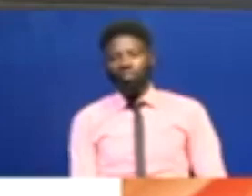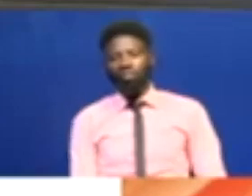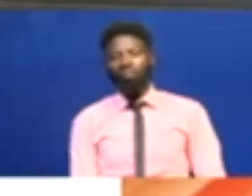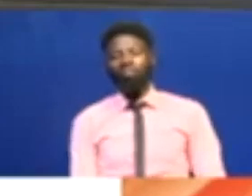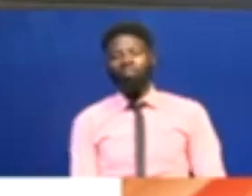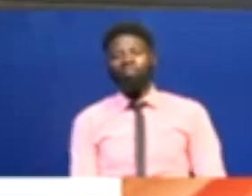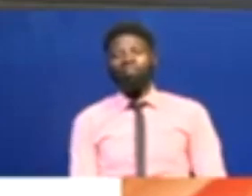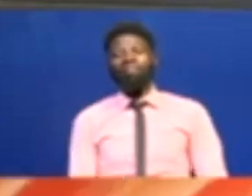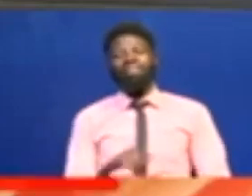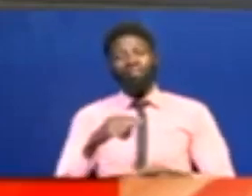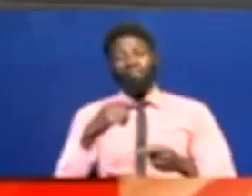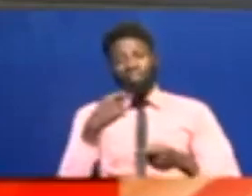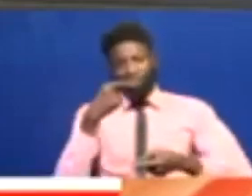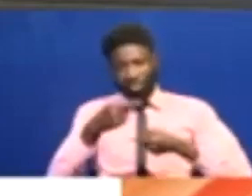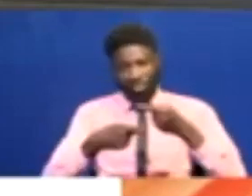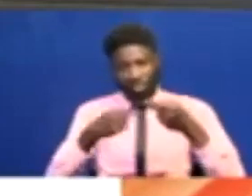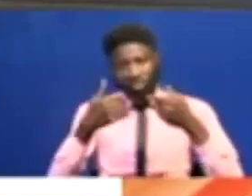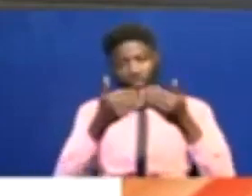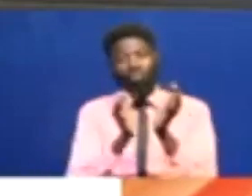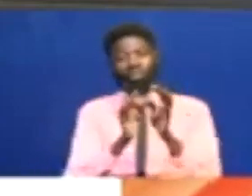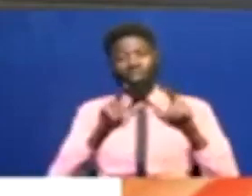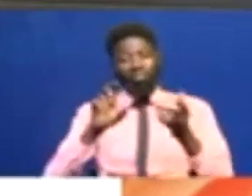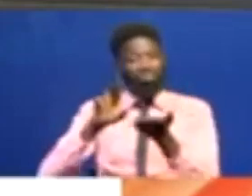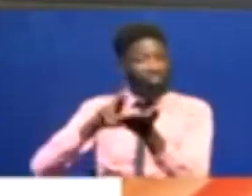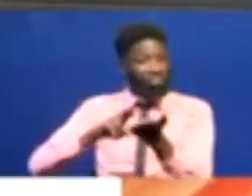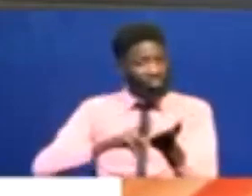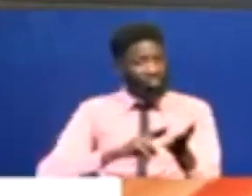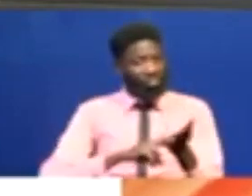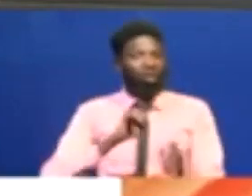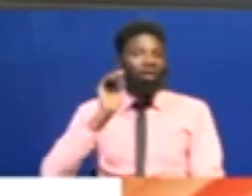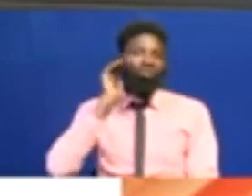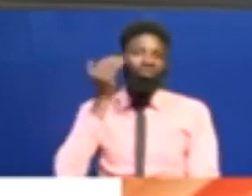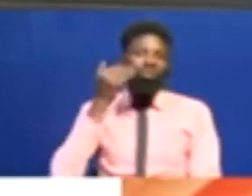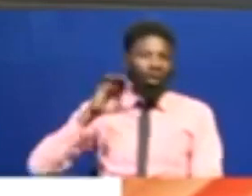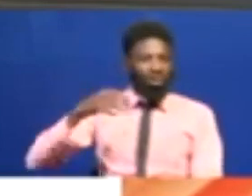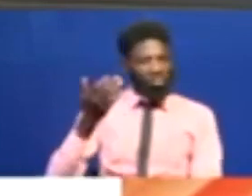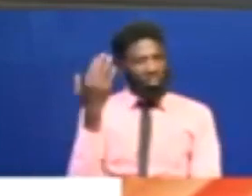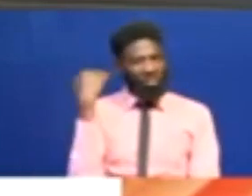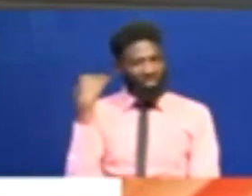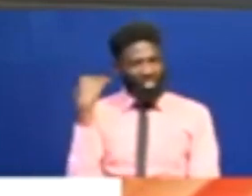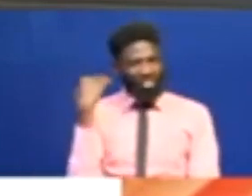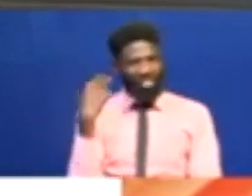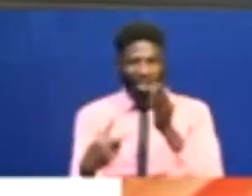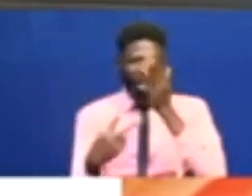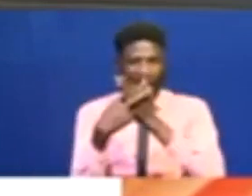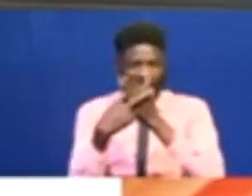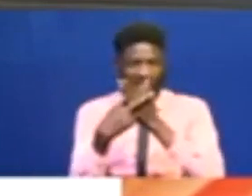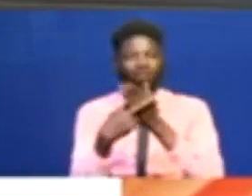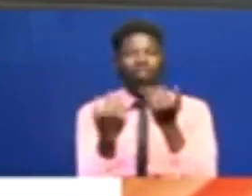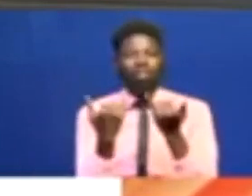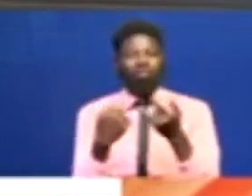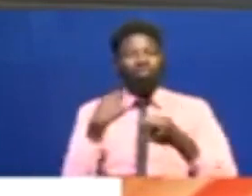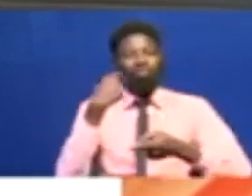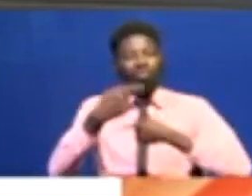The process of community land registration in Isiolo County, which had stalled, is now expected to move on smoothly as